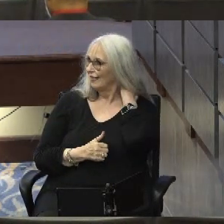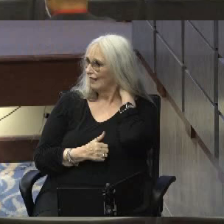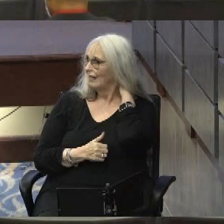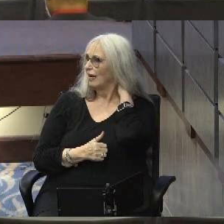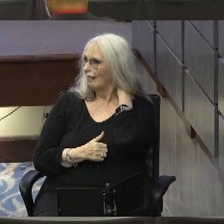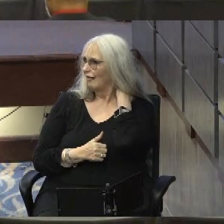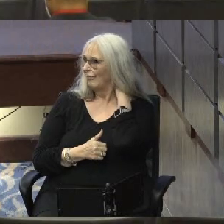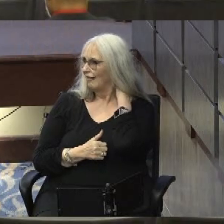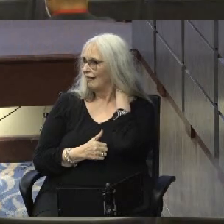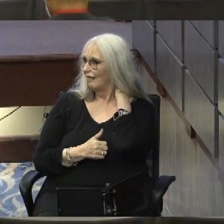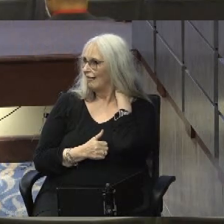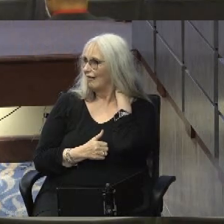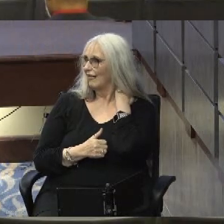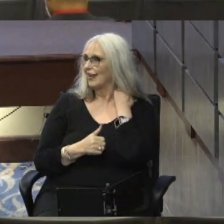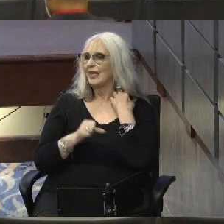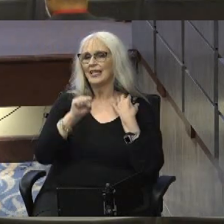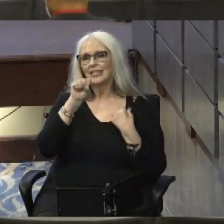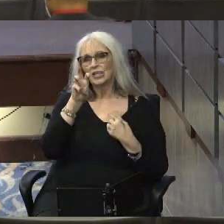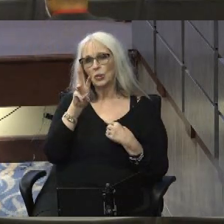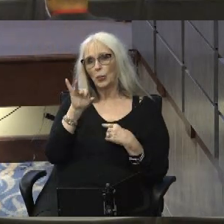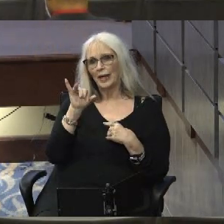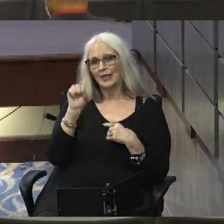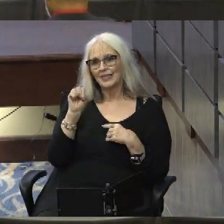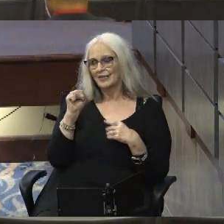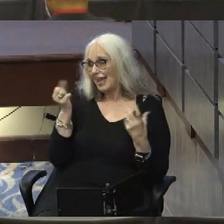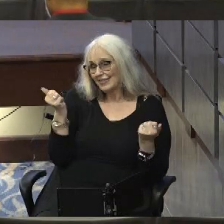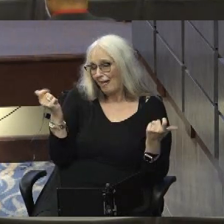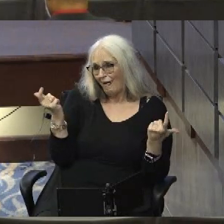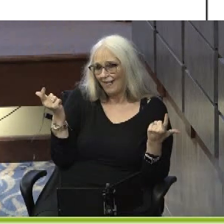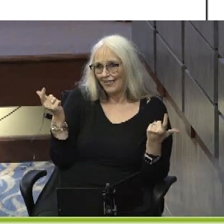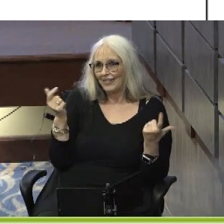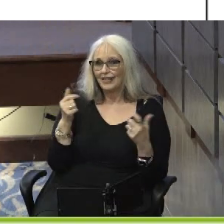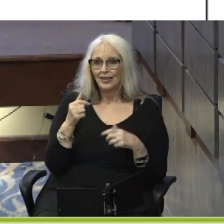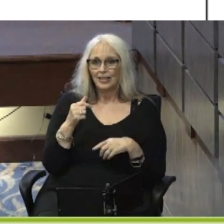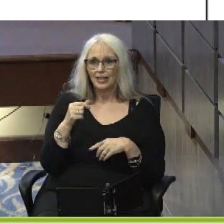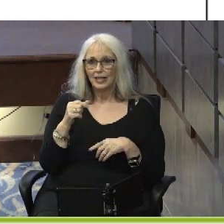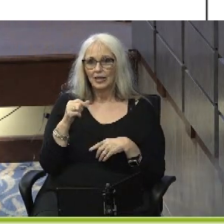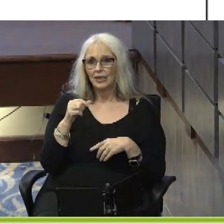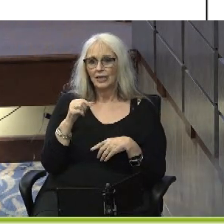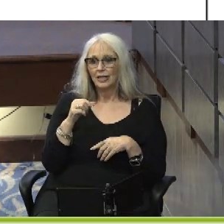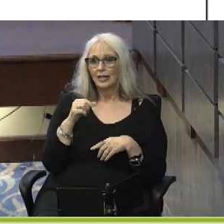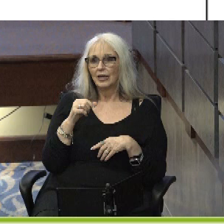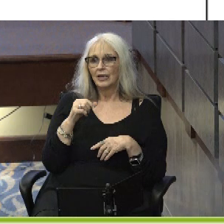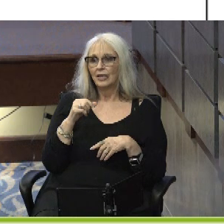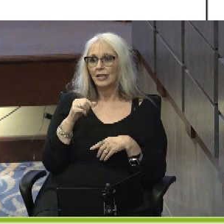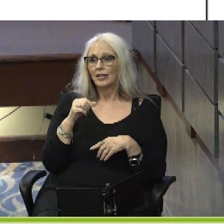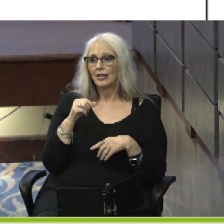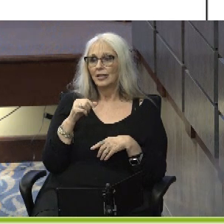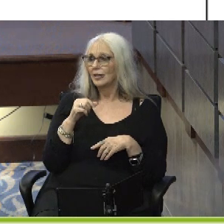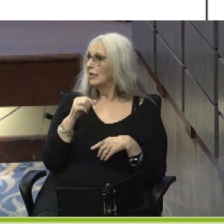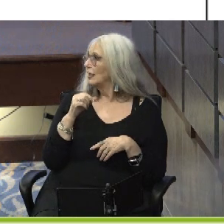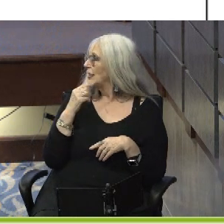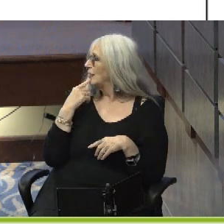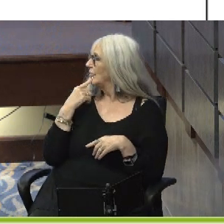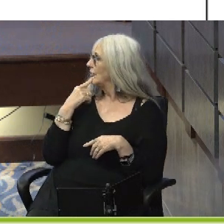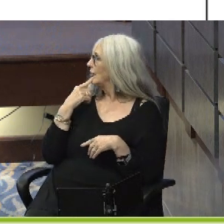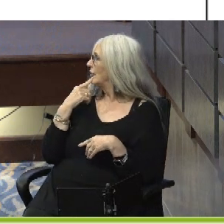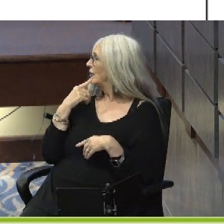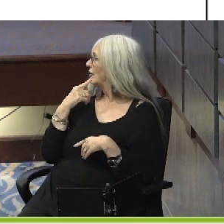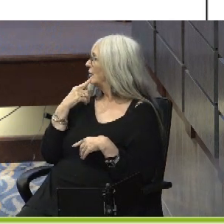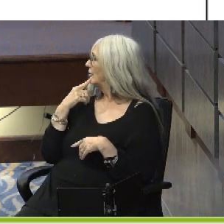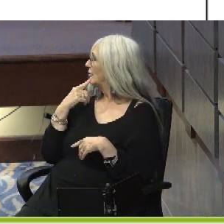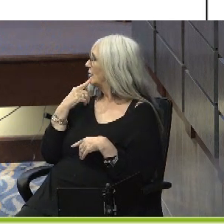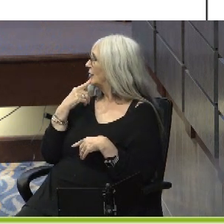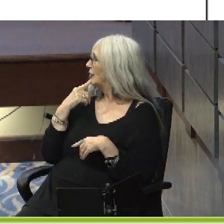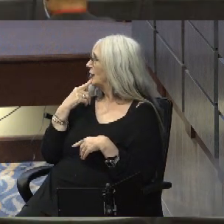It's pronounced what? Swiss, that's all. Bayat. Is it Bet? Bayat. Bayat, Bayat. yeah. Wow. Okay.